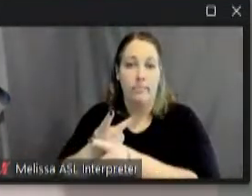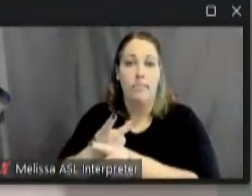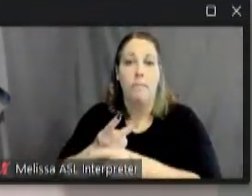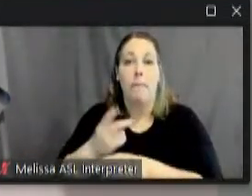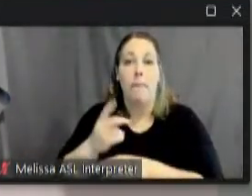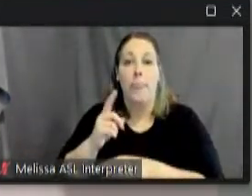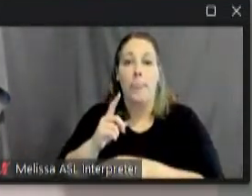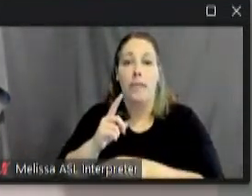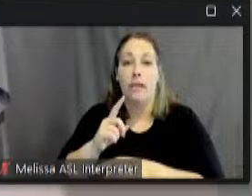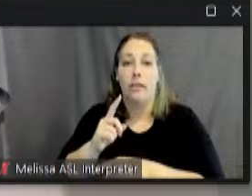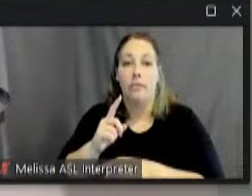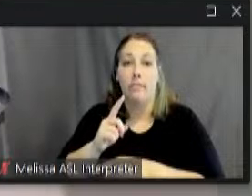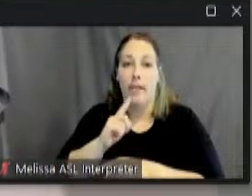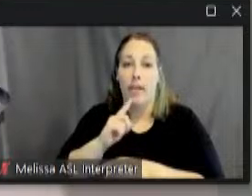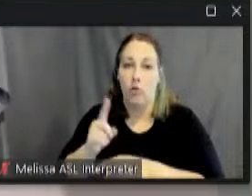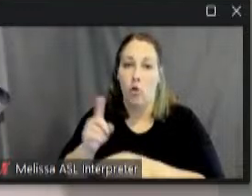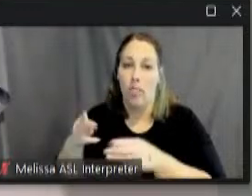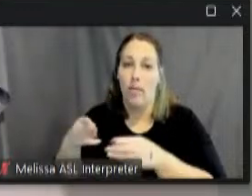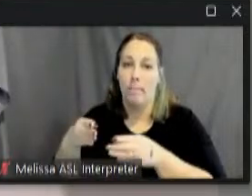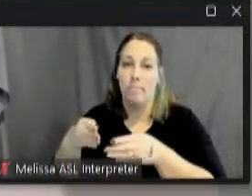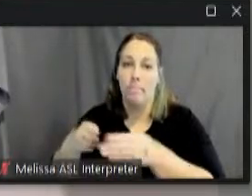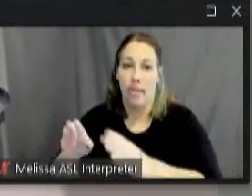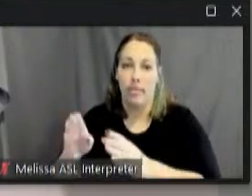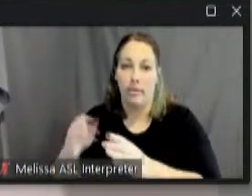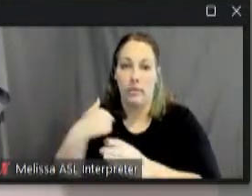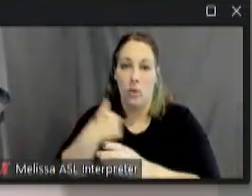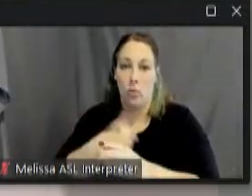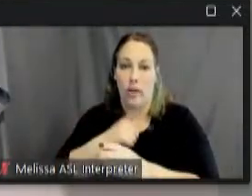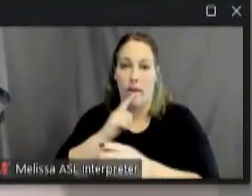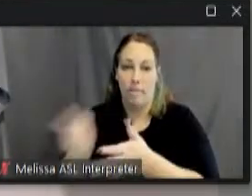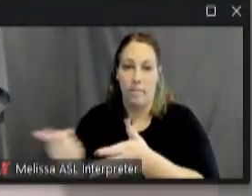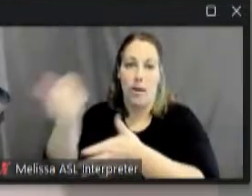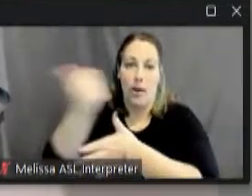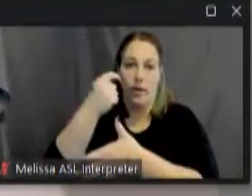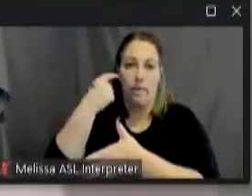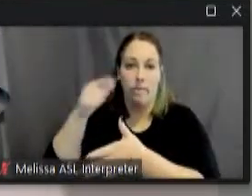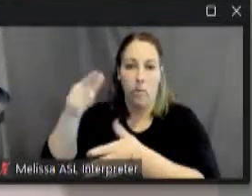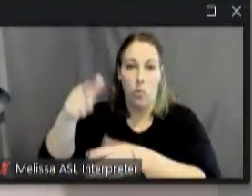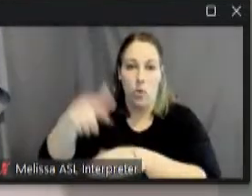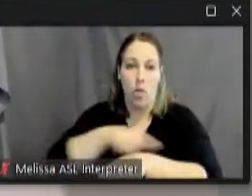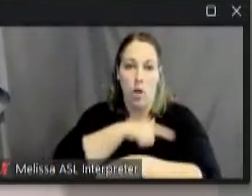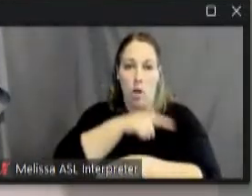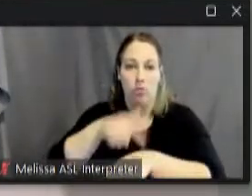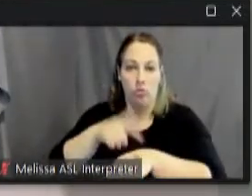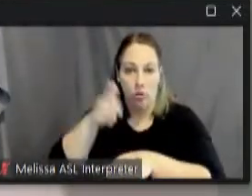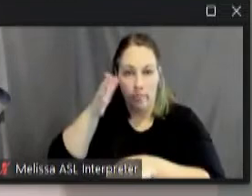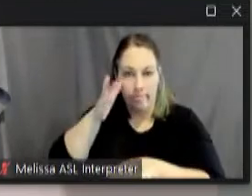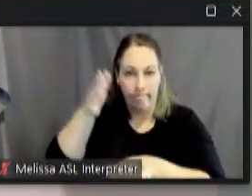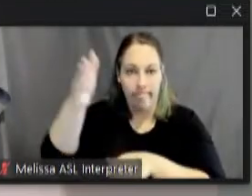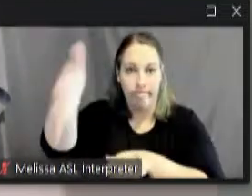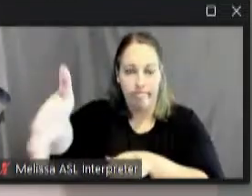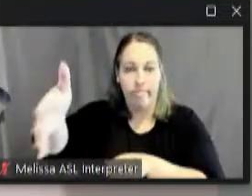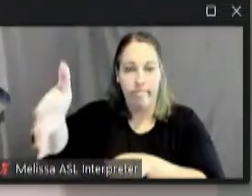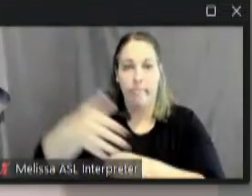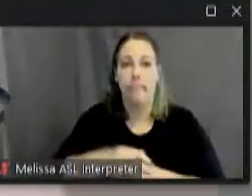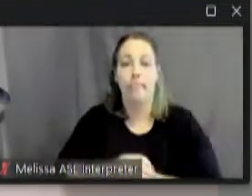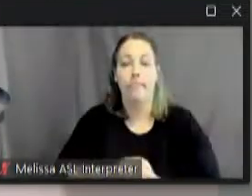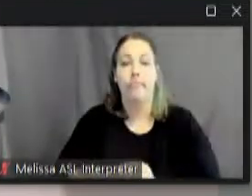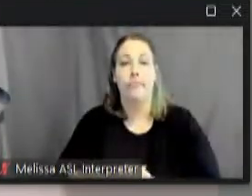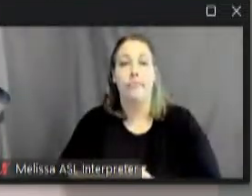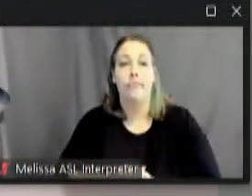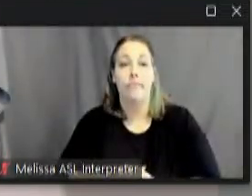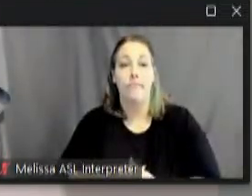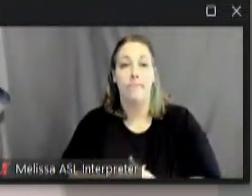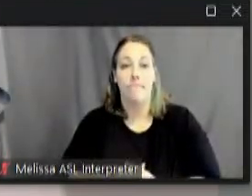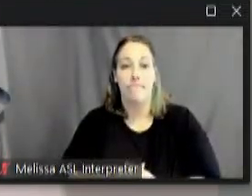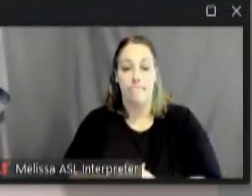we're giving priority to at the moment. Regarding sexual education, integral sexual education,